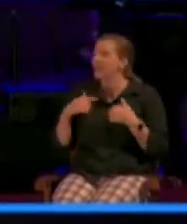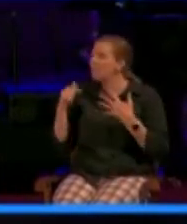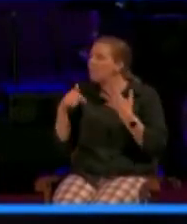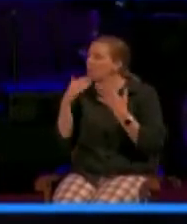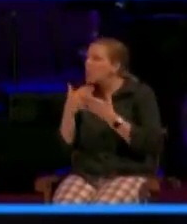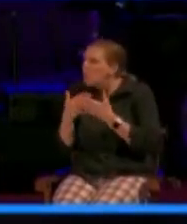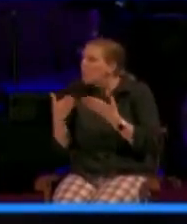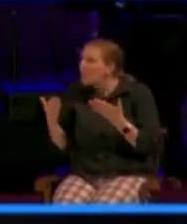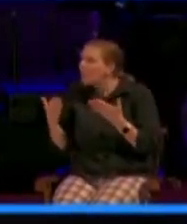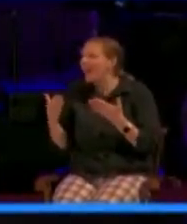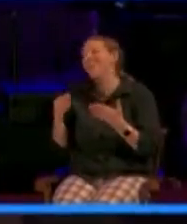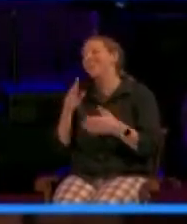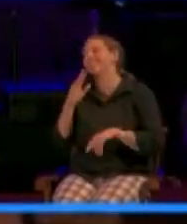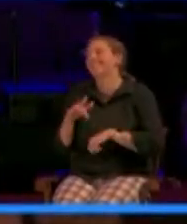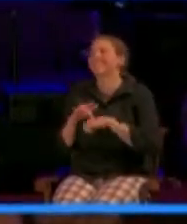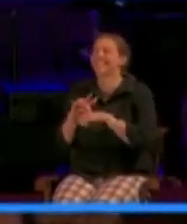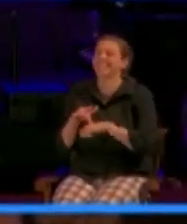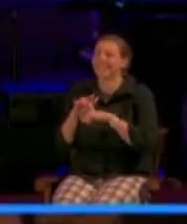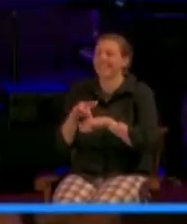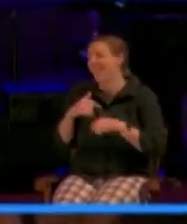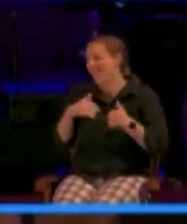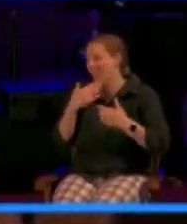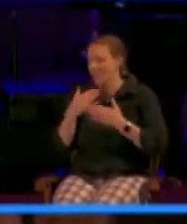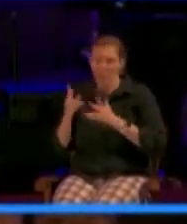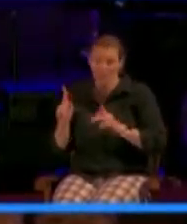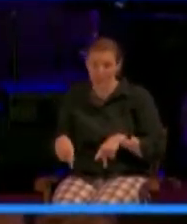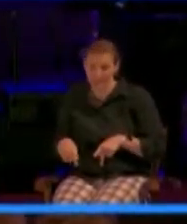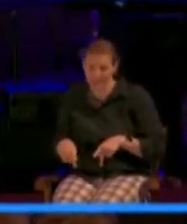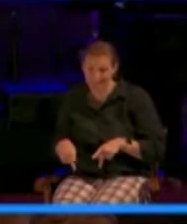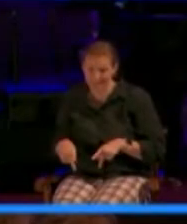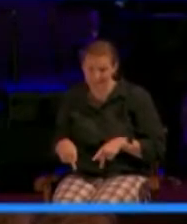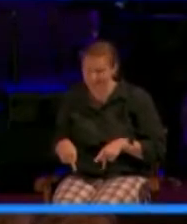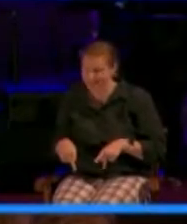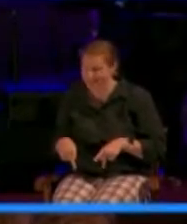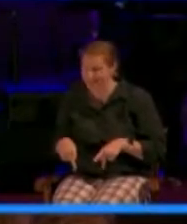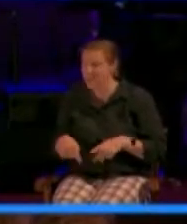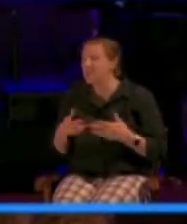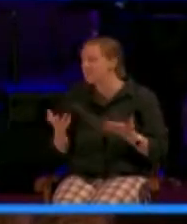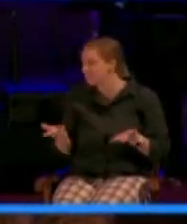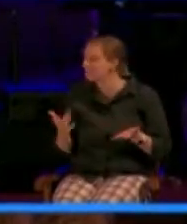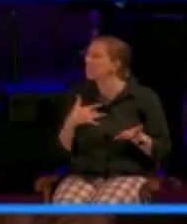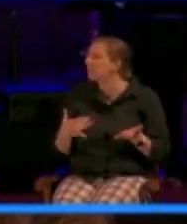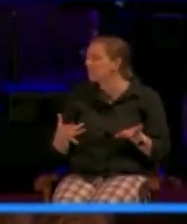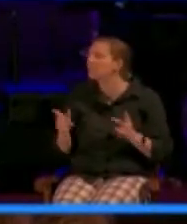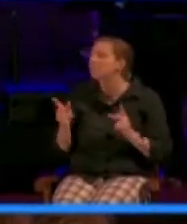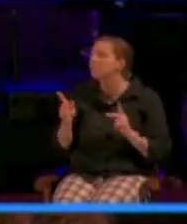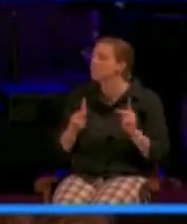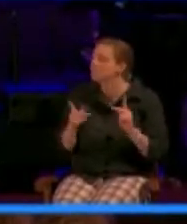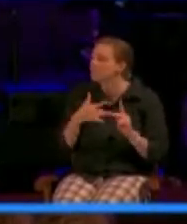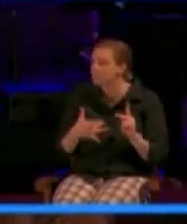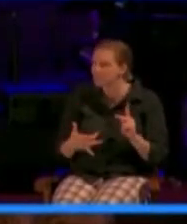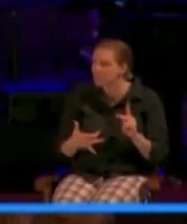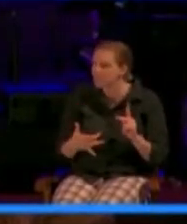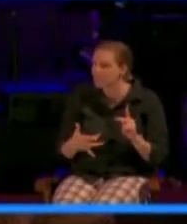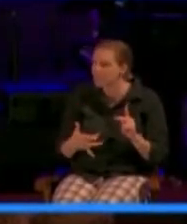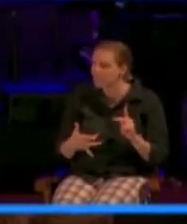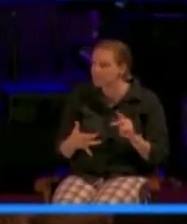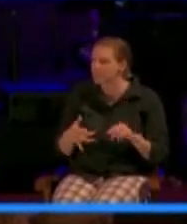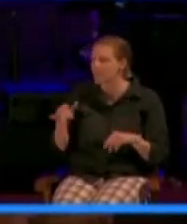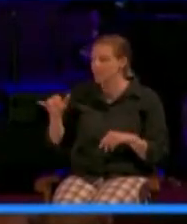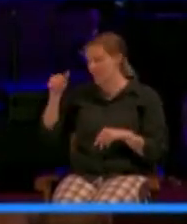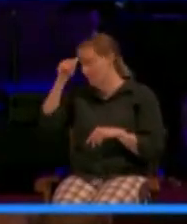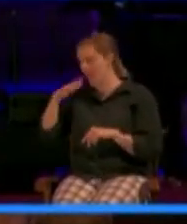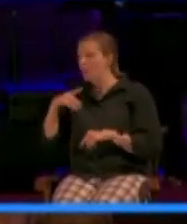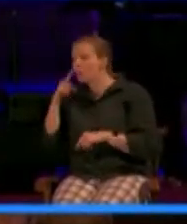do you call me good? And then he says, there's none good but one, and that is God. And then look at the